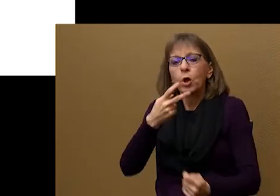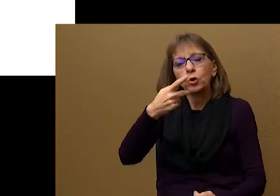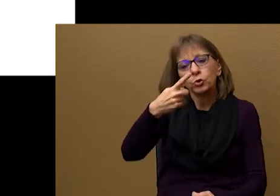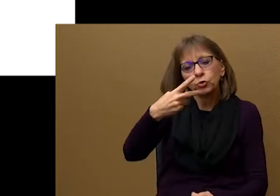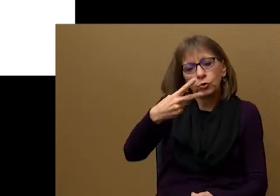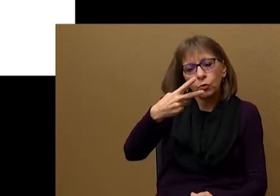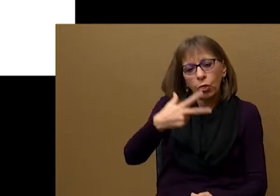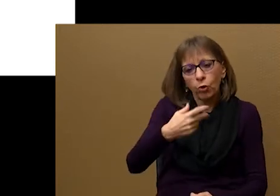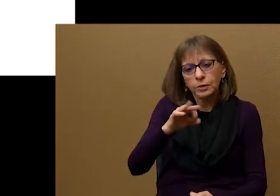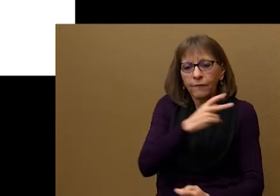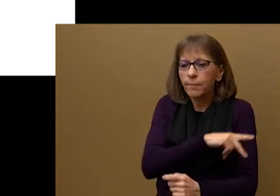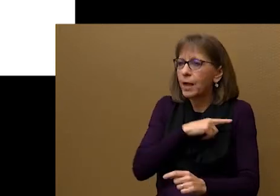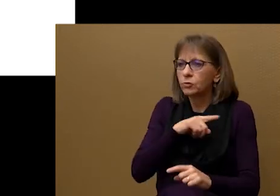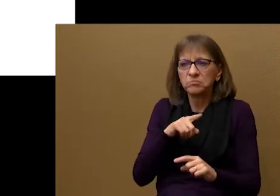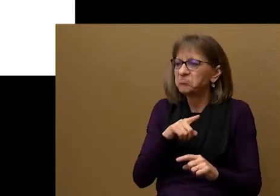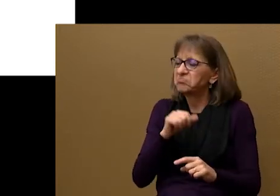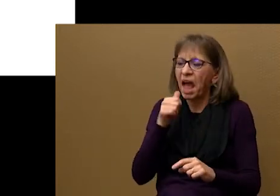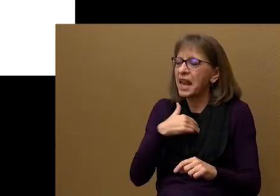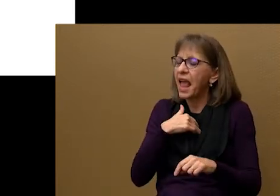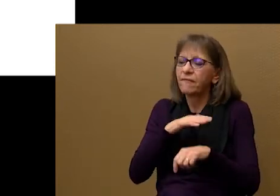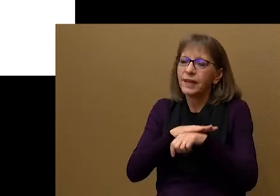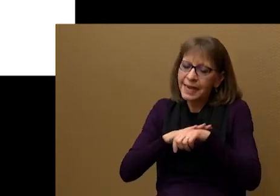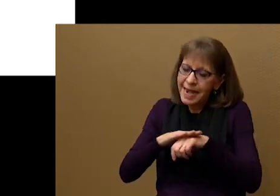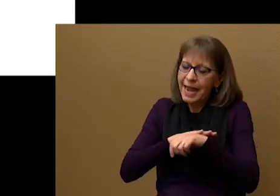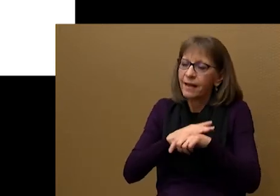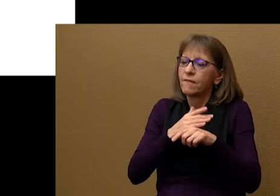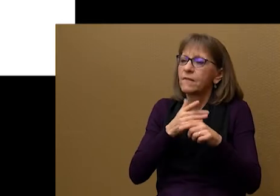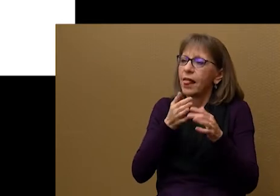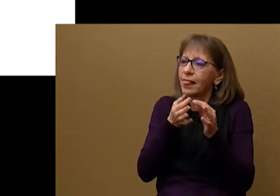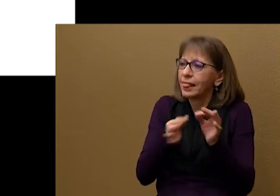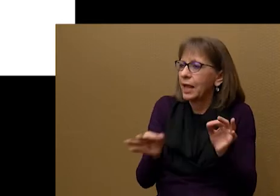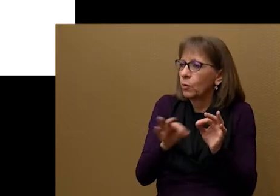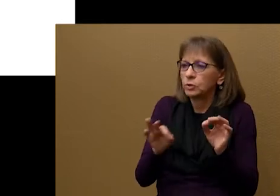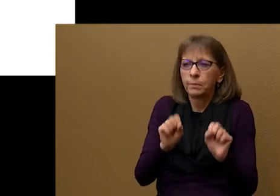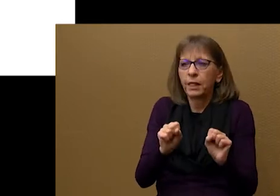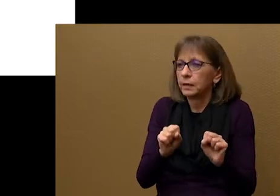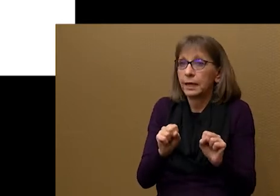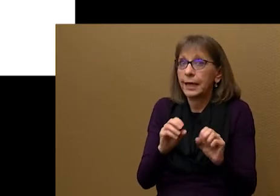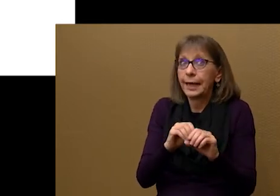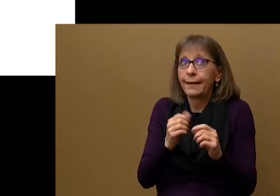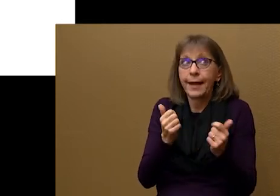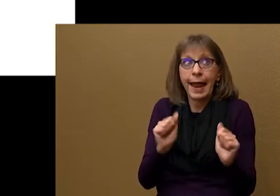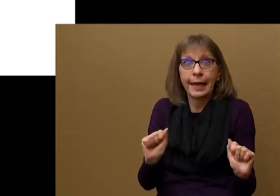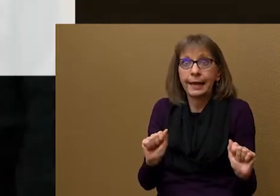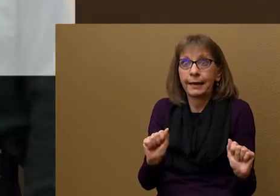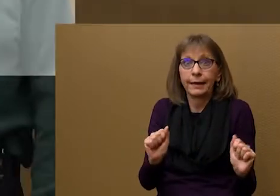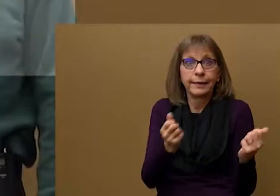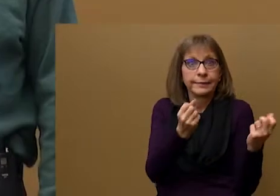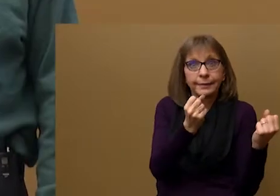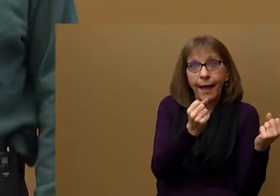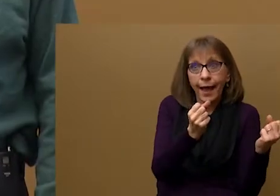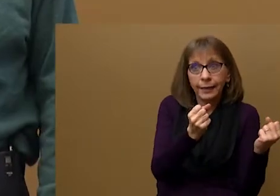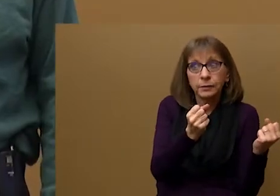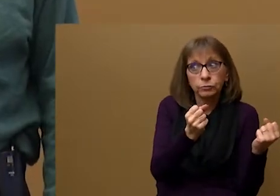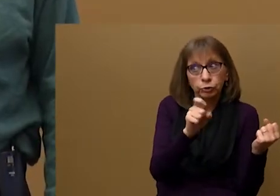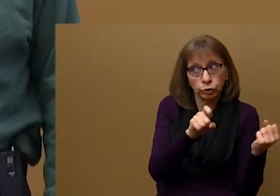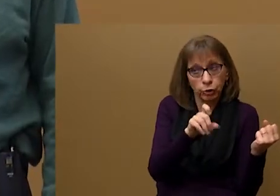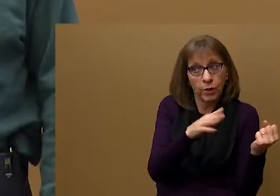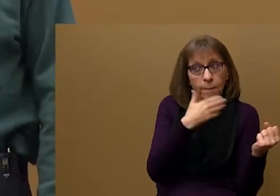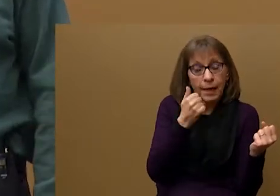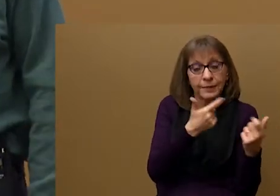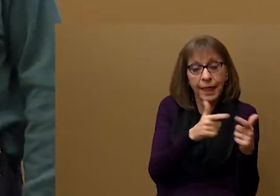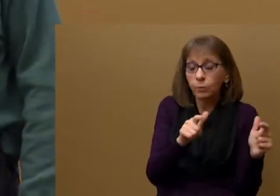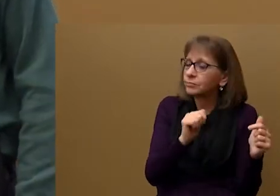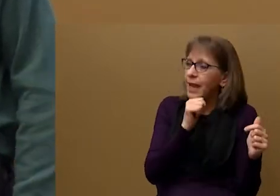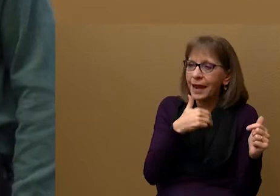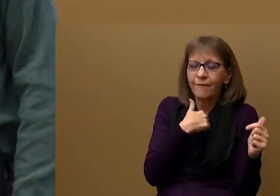that 2/3 of our patients could not be said to have native language abilities in any language. In sign language would be